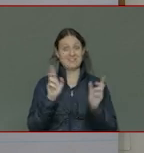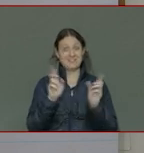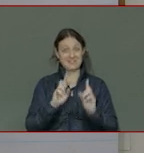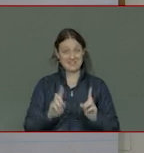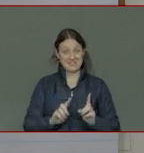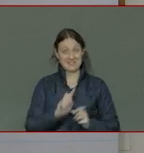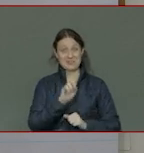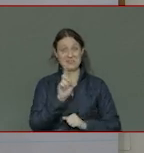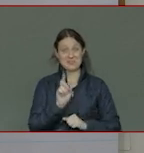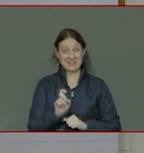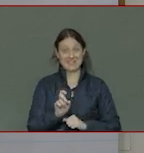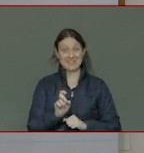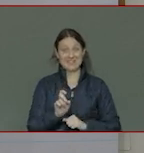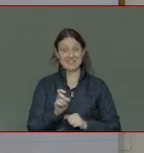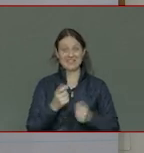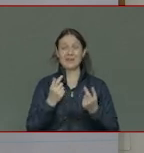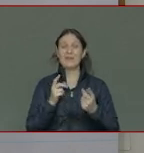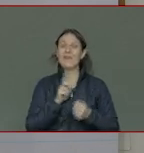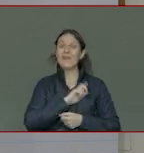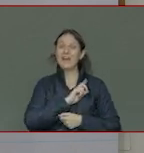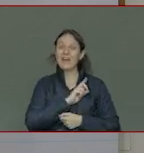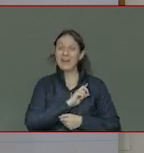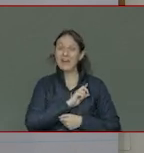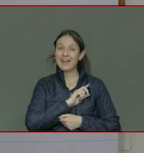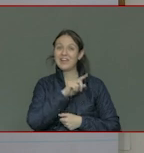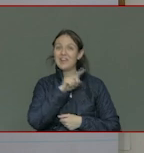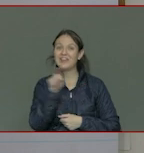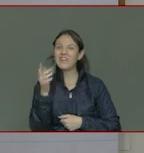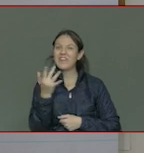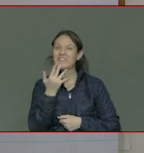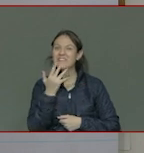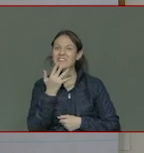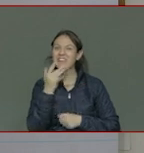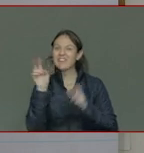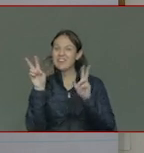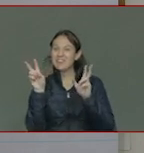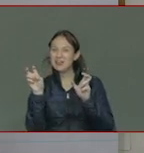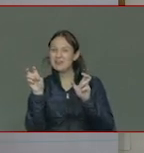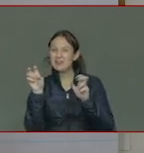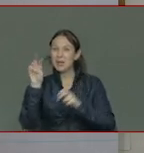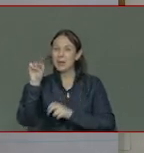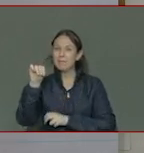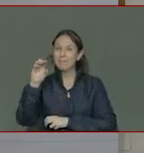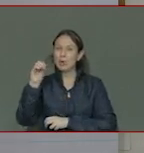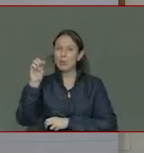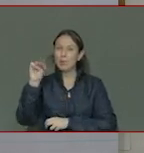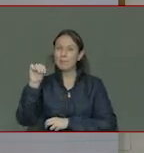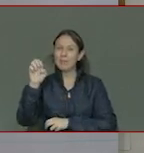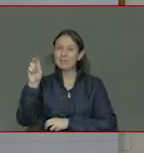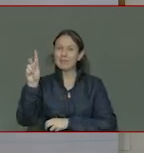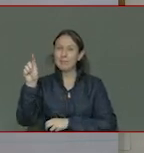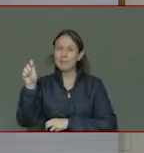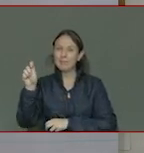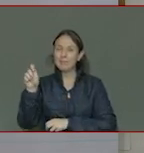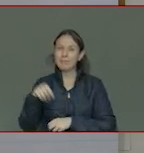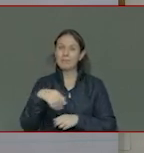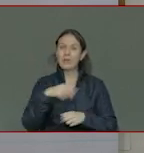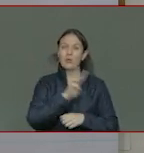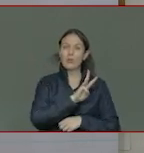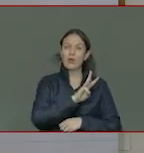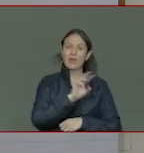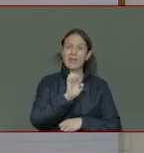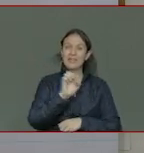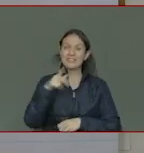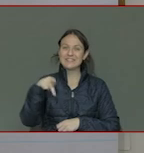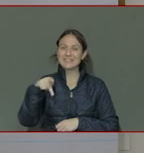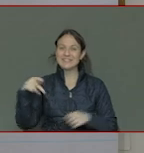to combine your other favorite topic, momentum, with work, energy, and power.